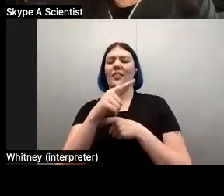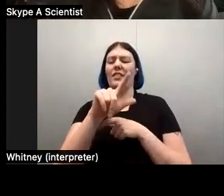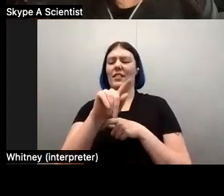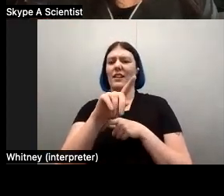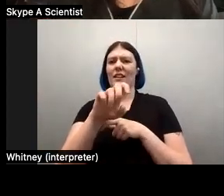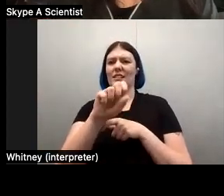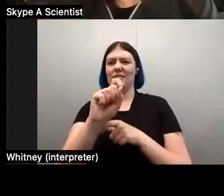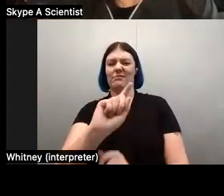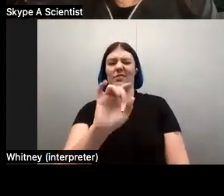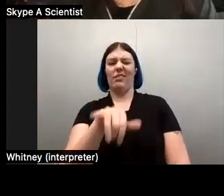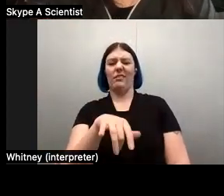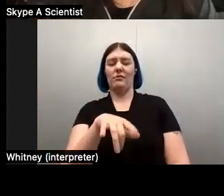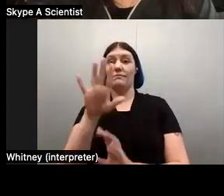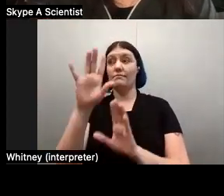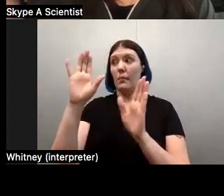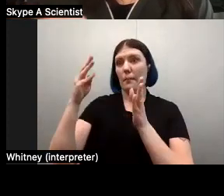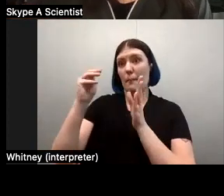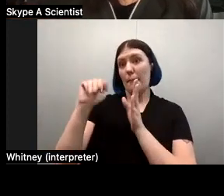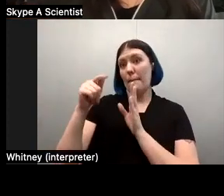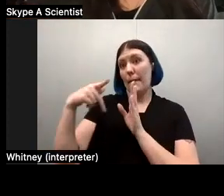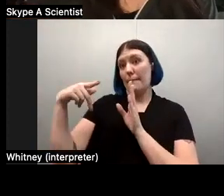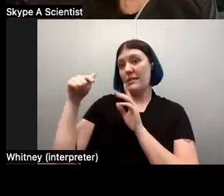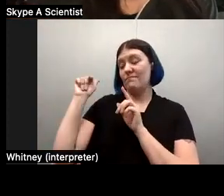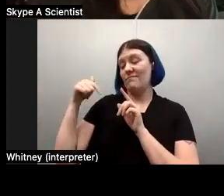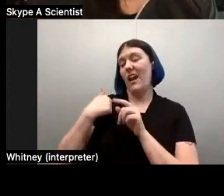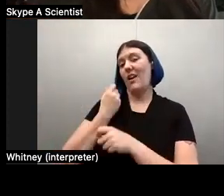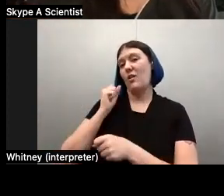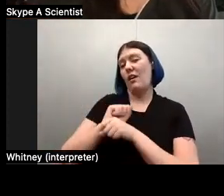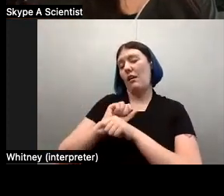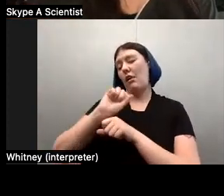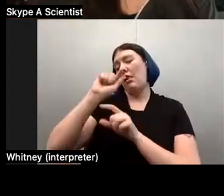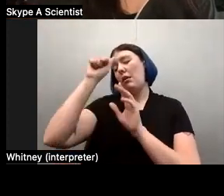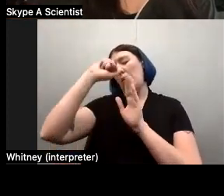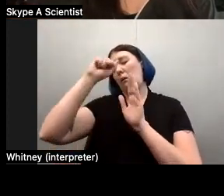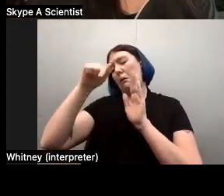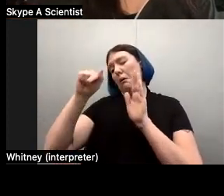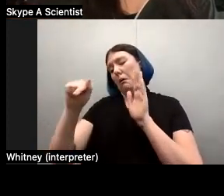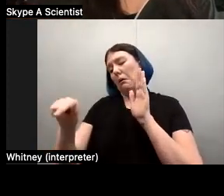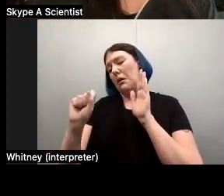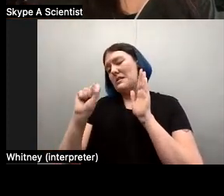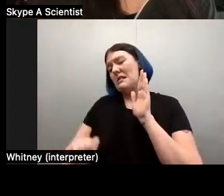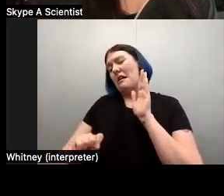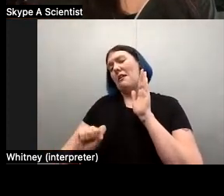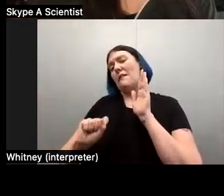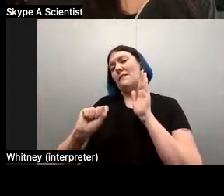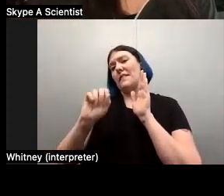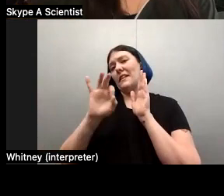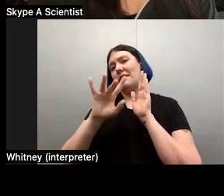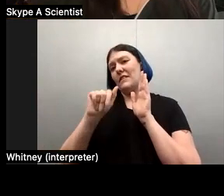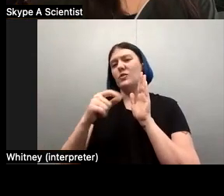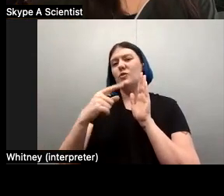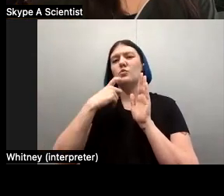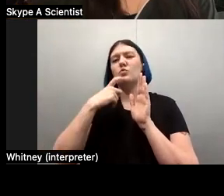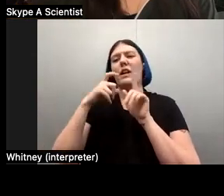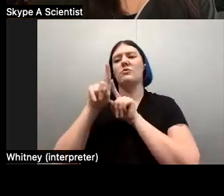of the United States, and I work at the very southern tip of Florida. So you can see that marked here with this red